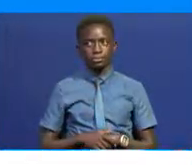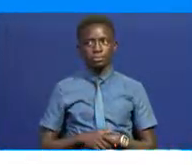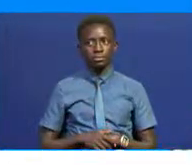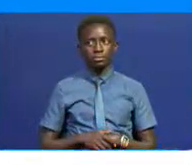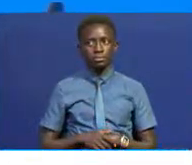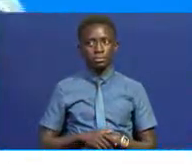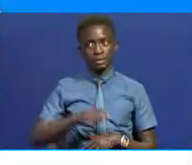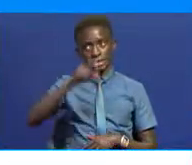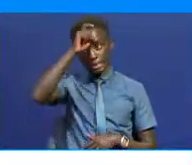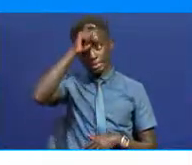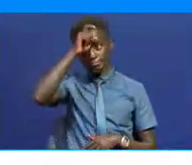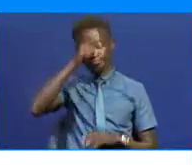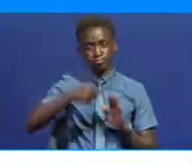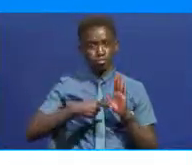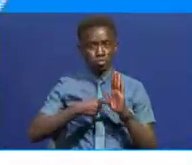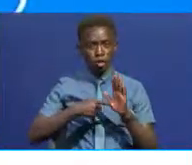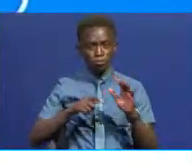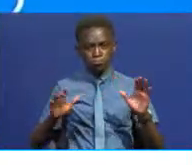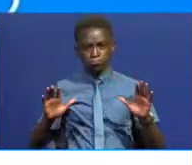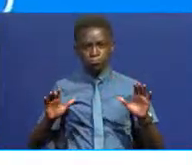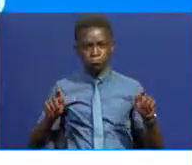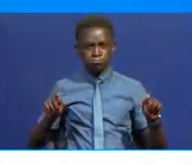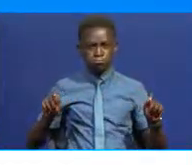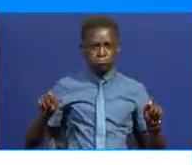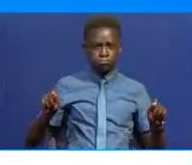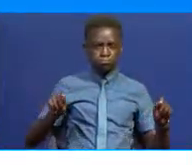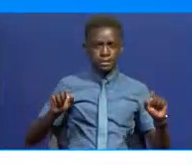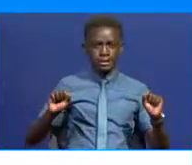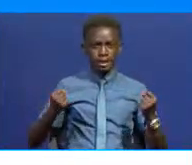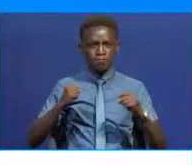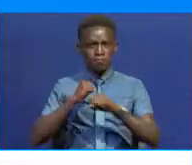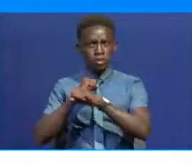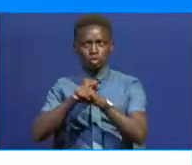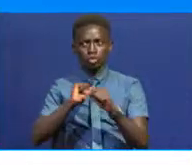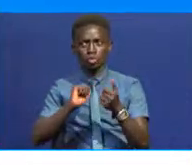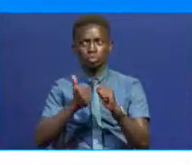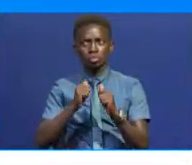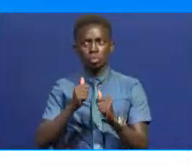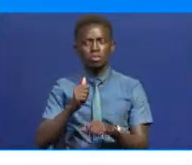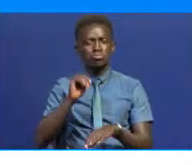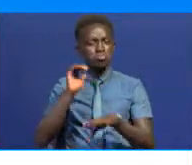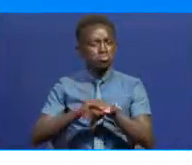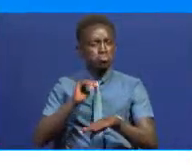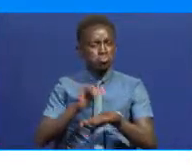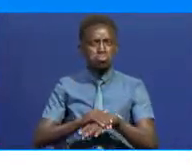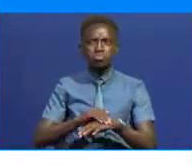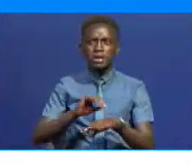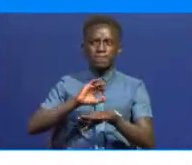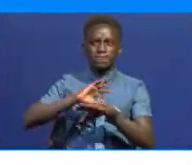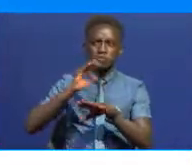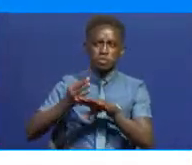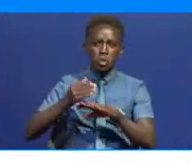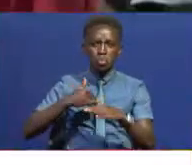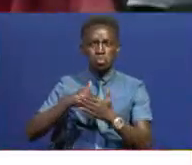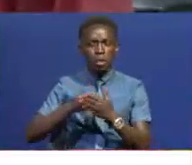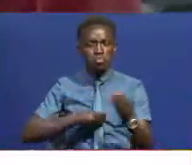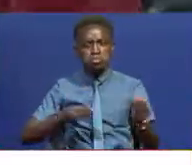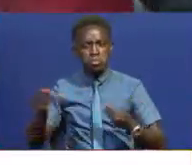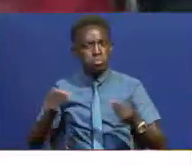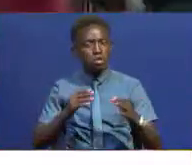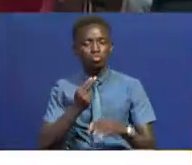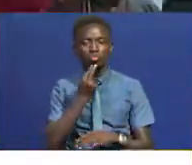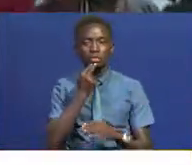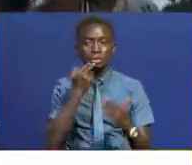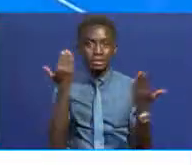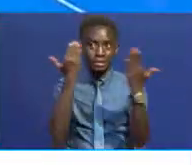Egypt and Libya showcased their dominance to secure spots in the semi-final with the impressive victories at the CAF Futsal AFCON on Tuesday night. The